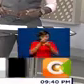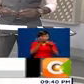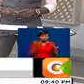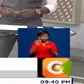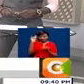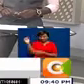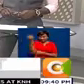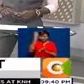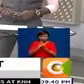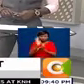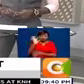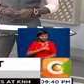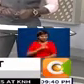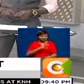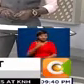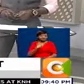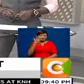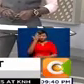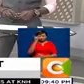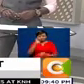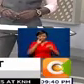Kenya is set to benefit from investment deals worth